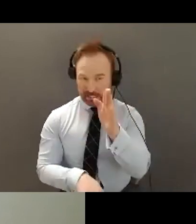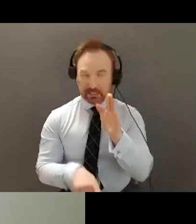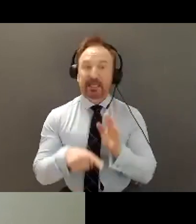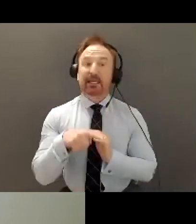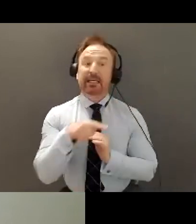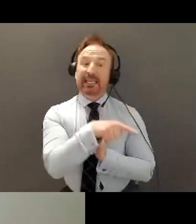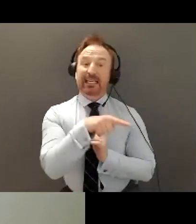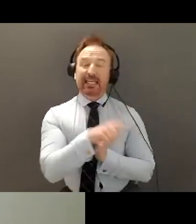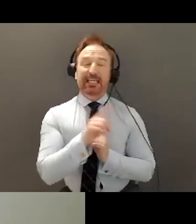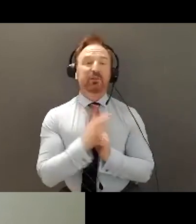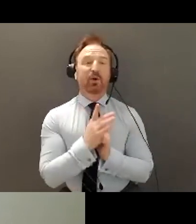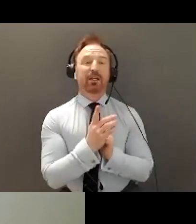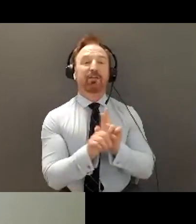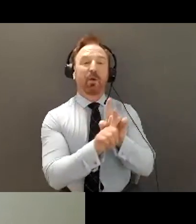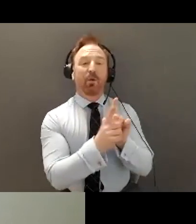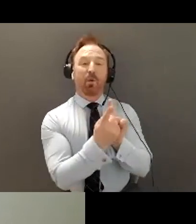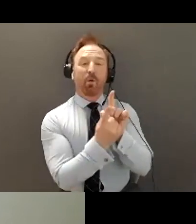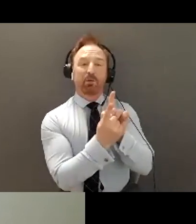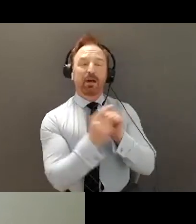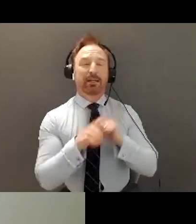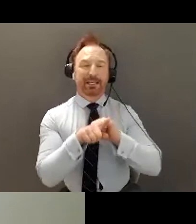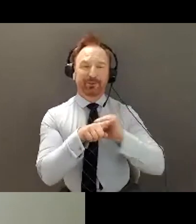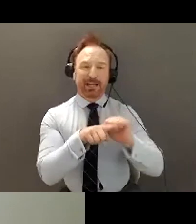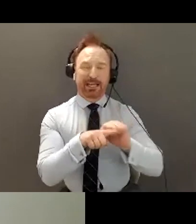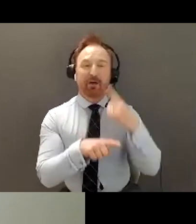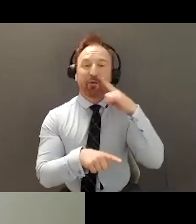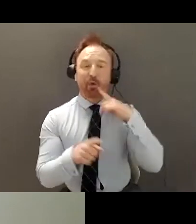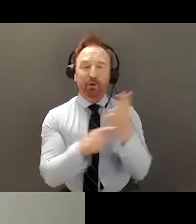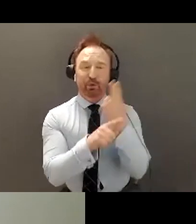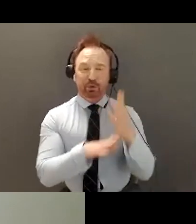for free users, so he can help out as well.